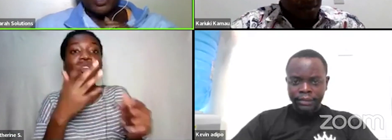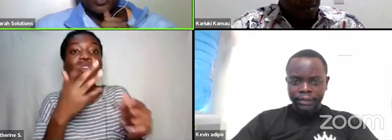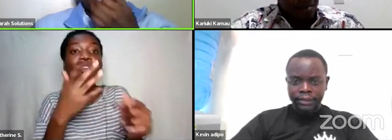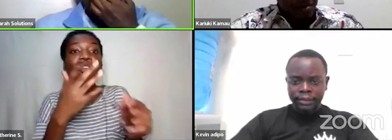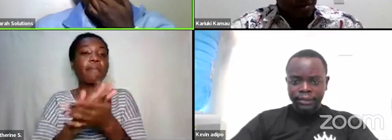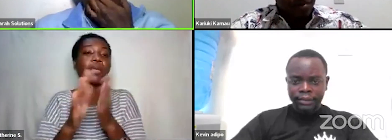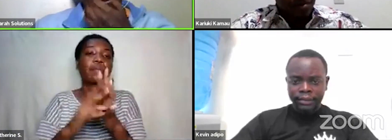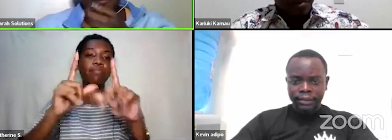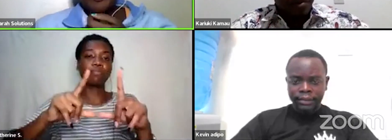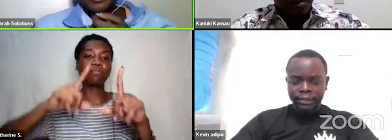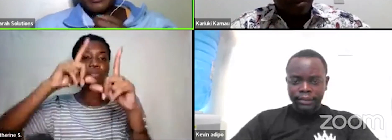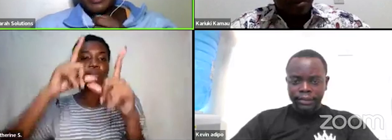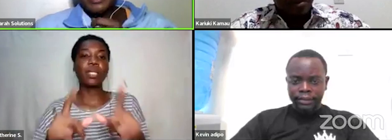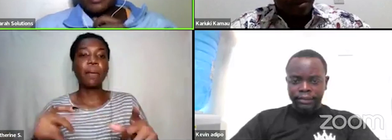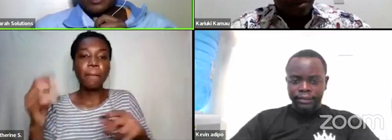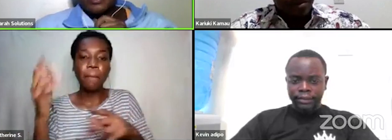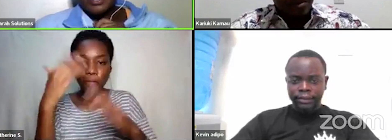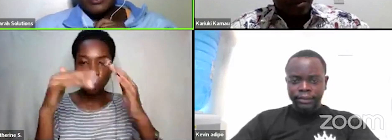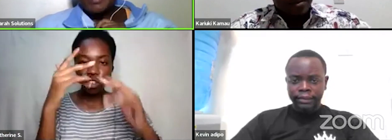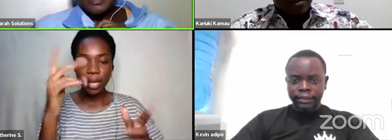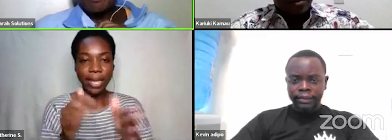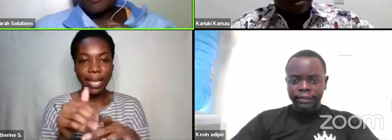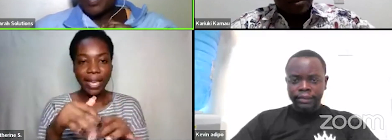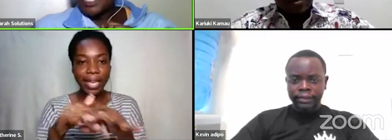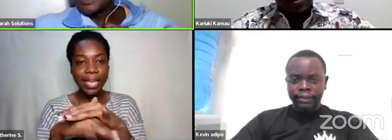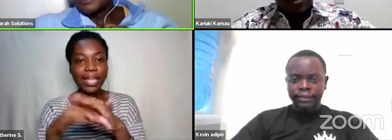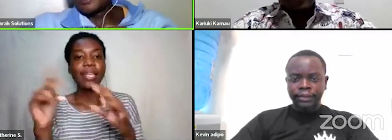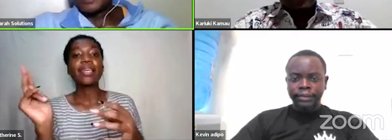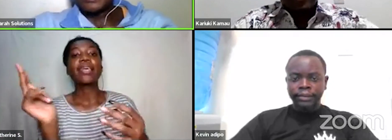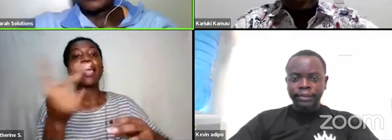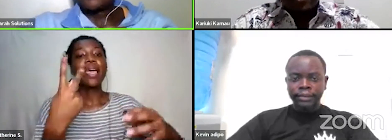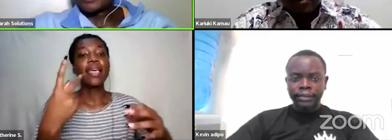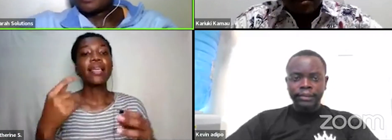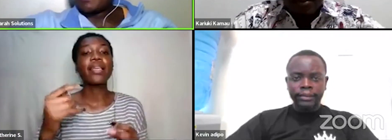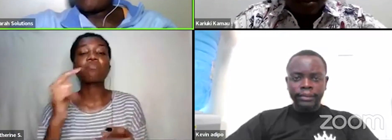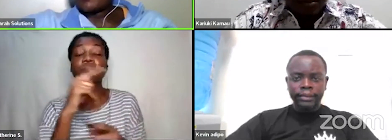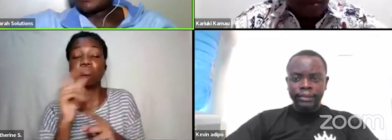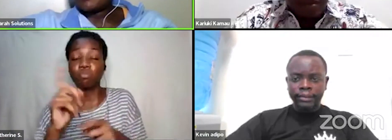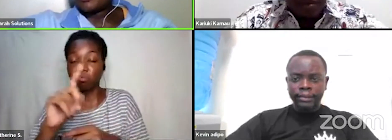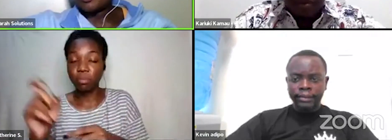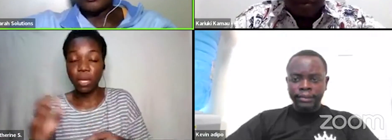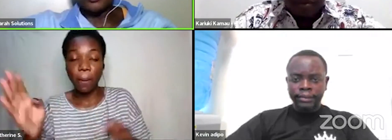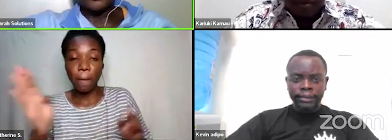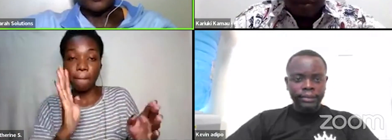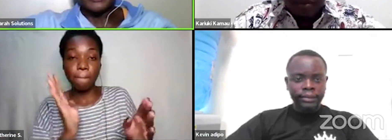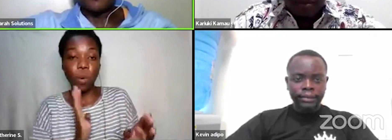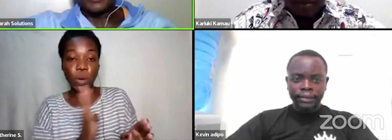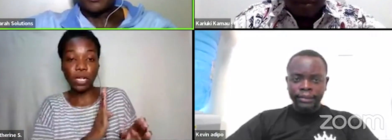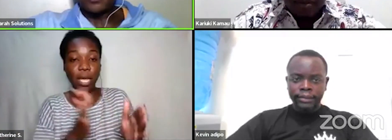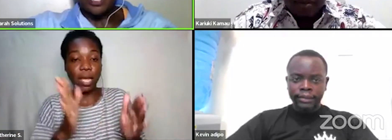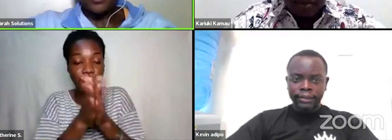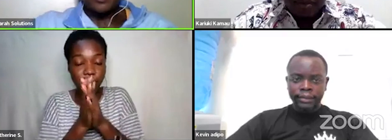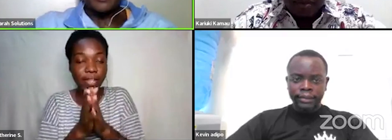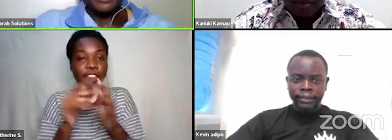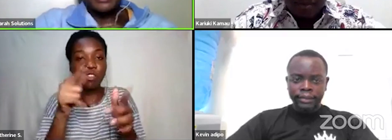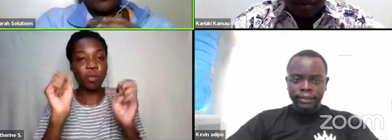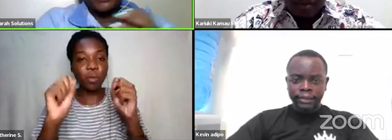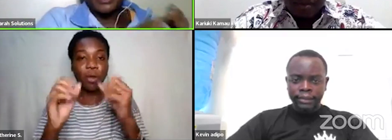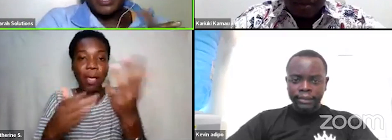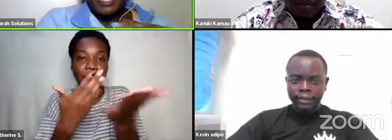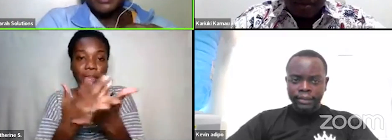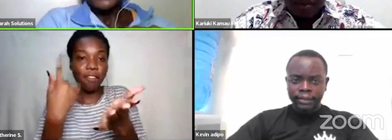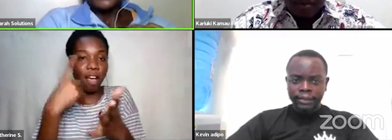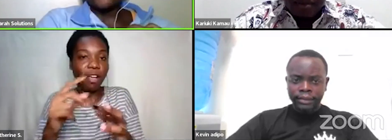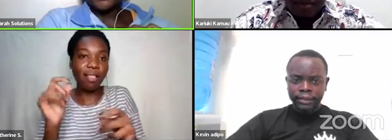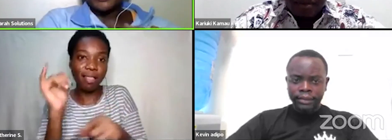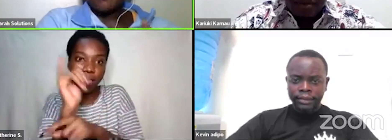resource professional in Kenya, they are the examining body, and you can apply for exemption. So don't wonder how you'll be in class